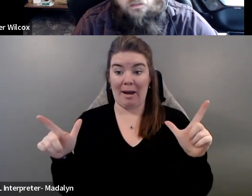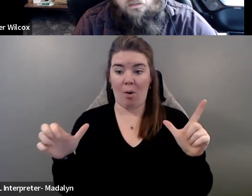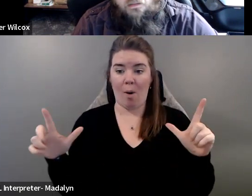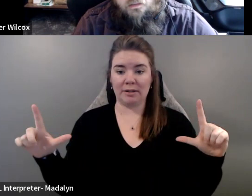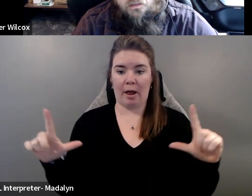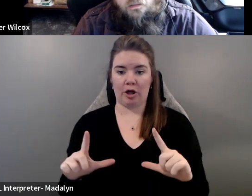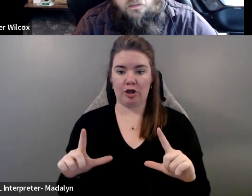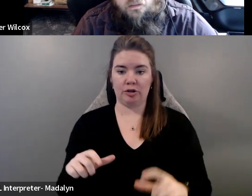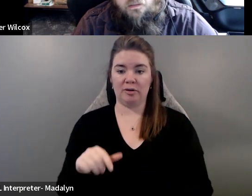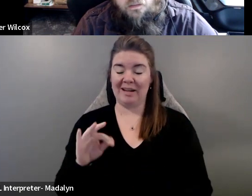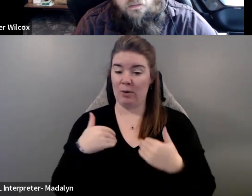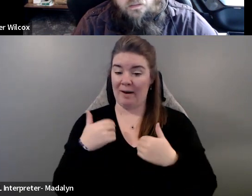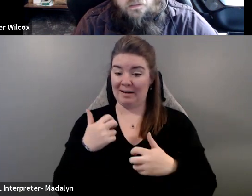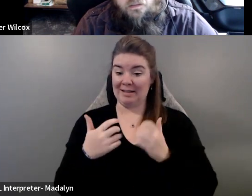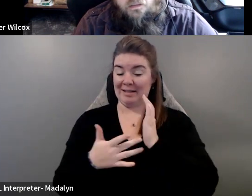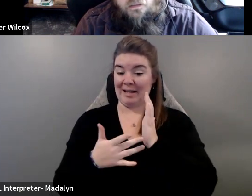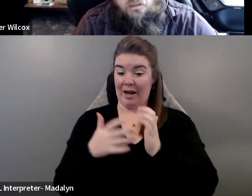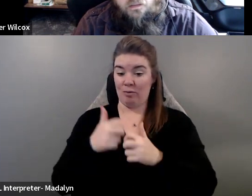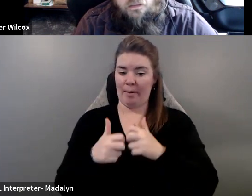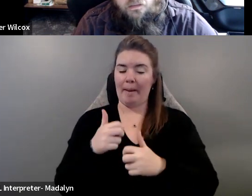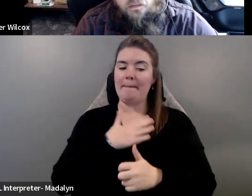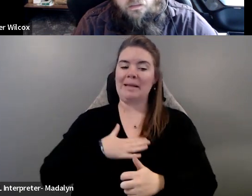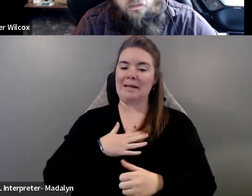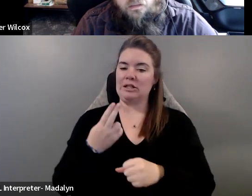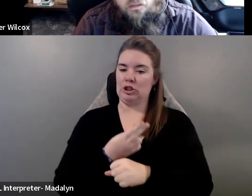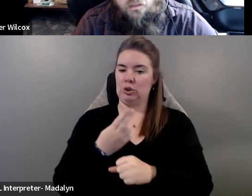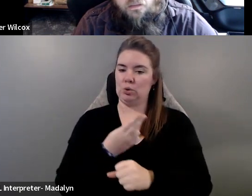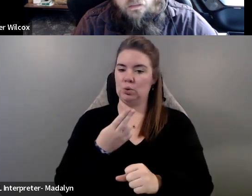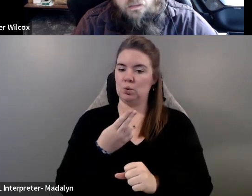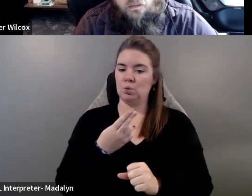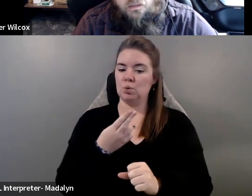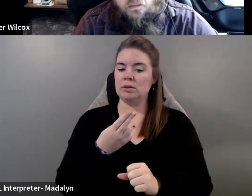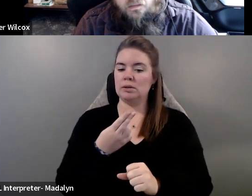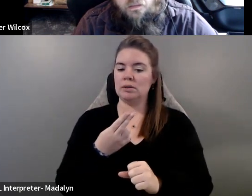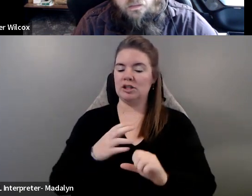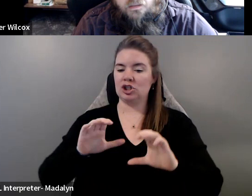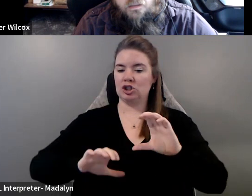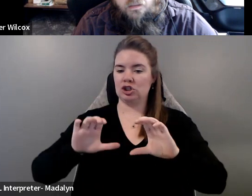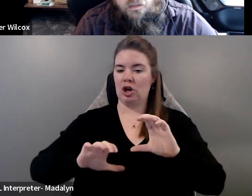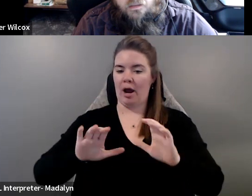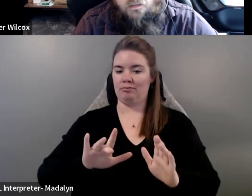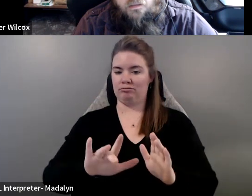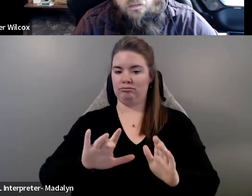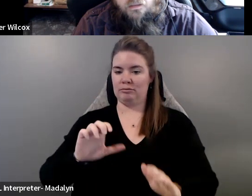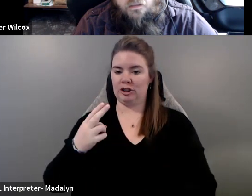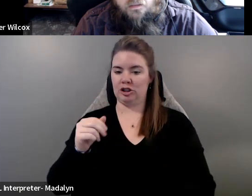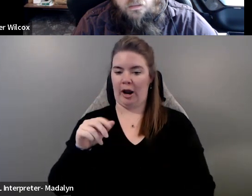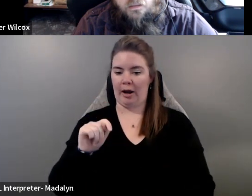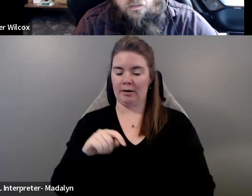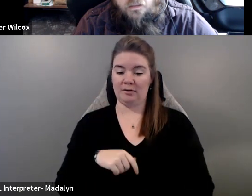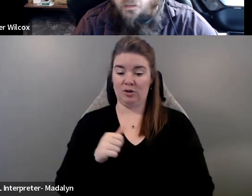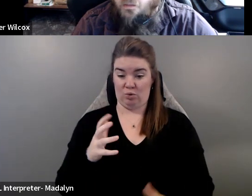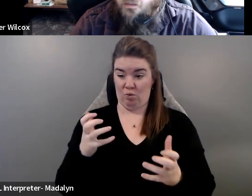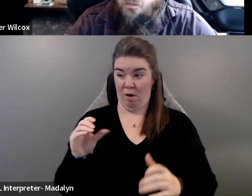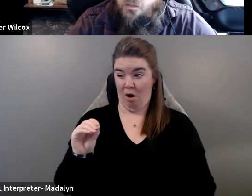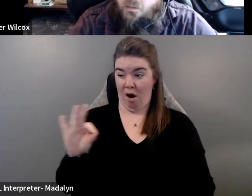any technical issues, please use the chat feature. You can find the word bubble in the same menu bar. If you'd like to turn the chat feature off, if